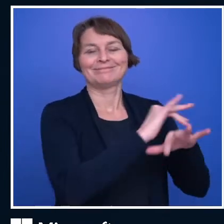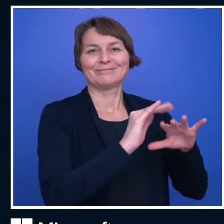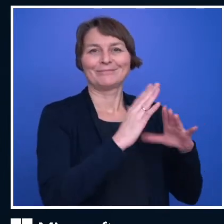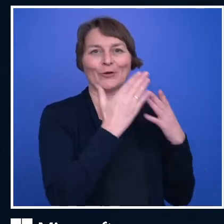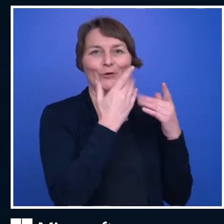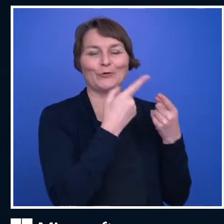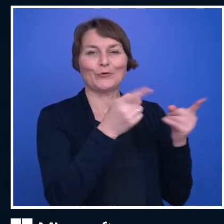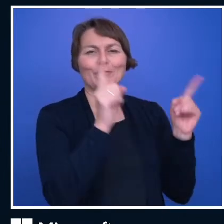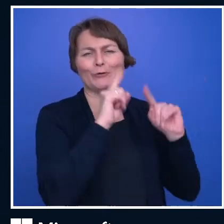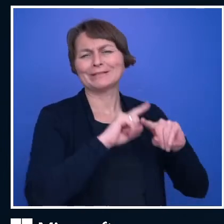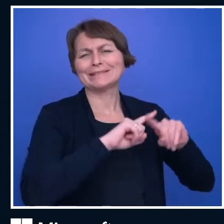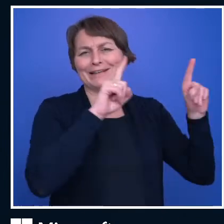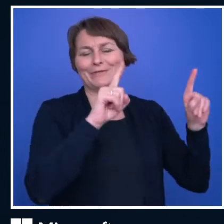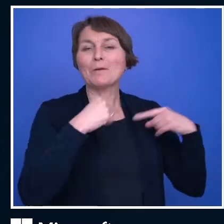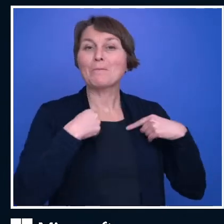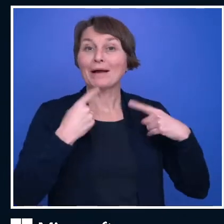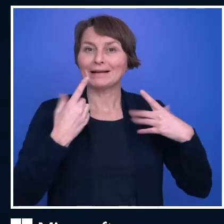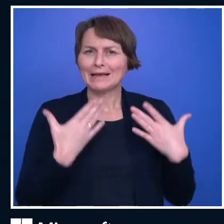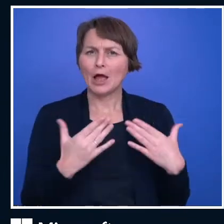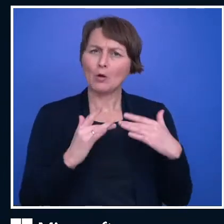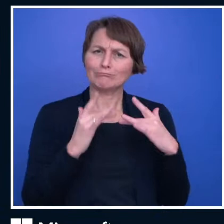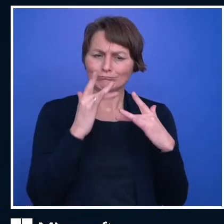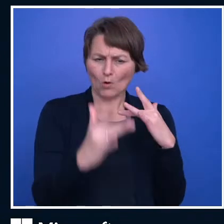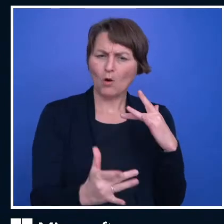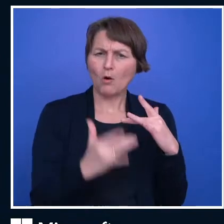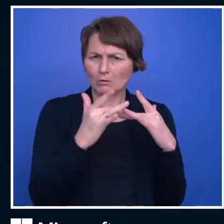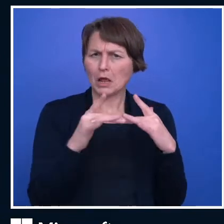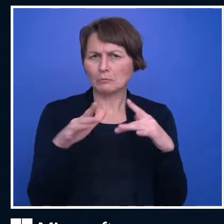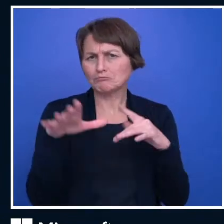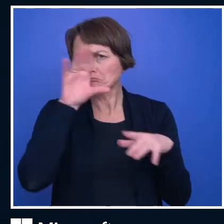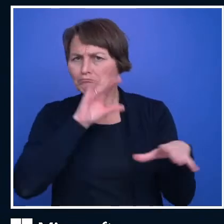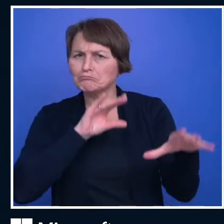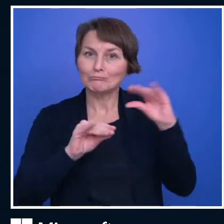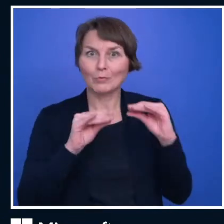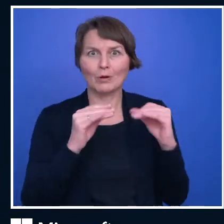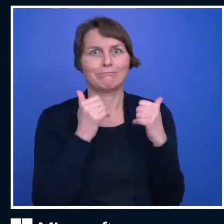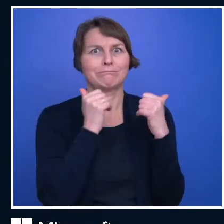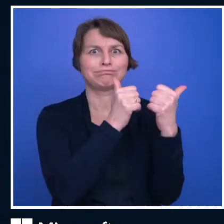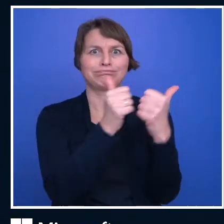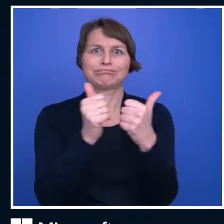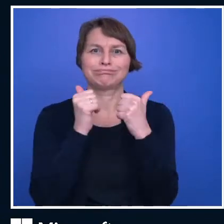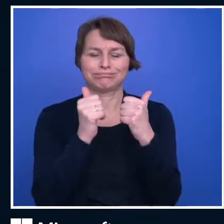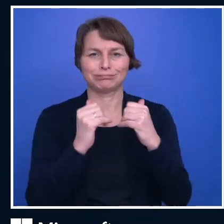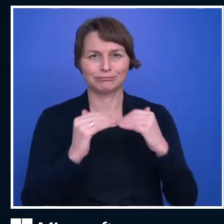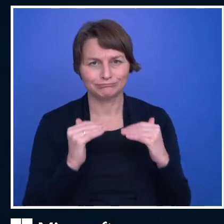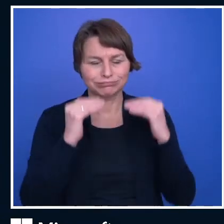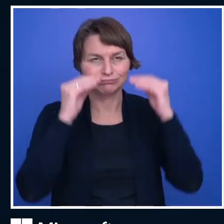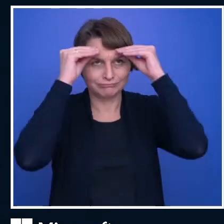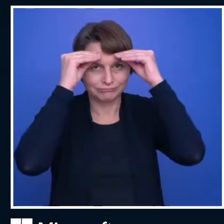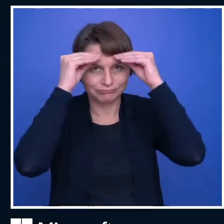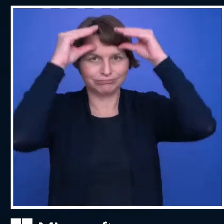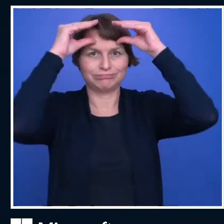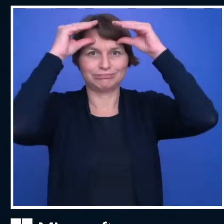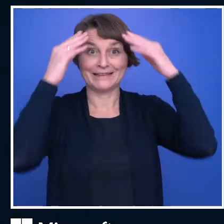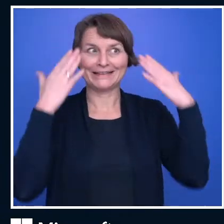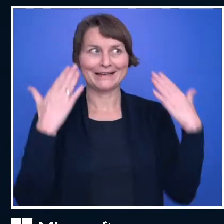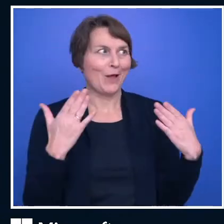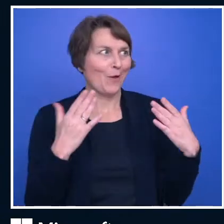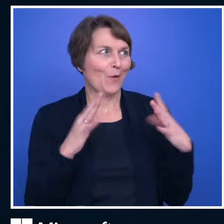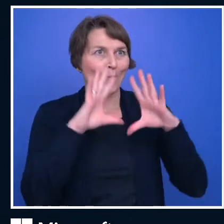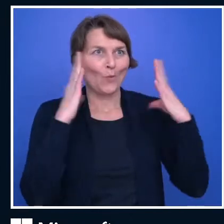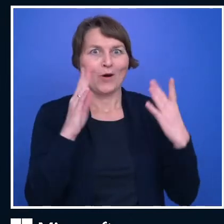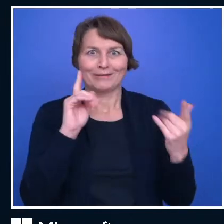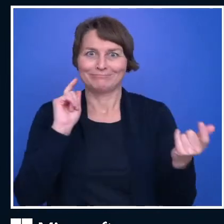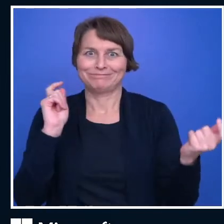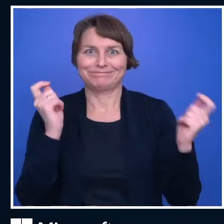efforts from you, and you can get the same great education just by yourself. So we are living in a great world now. Thank you,